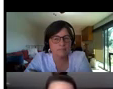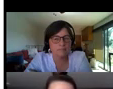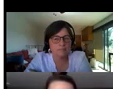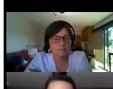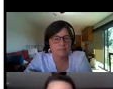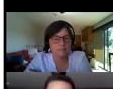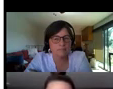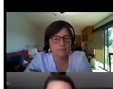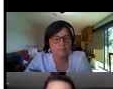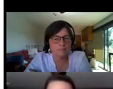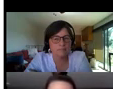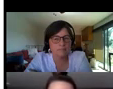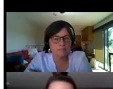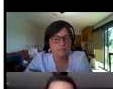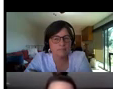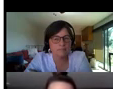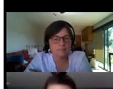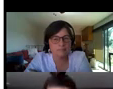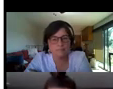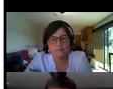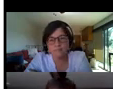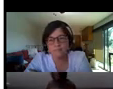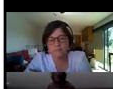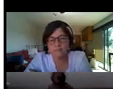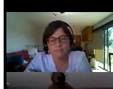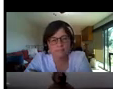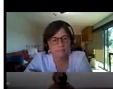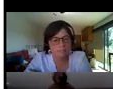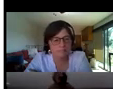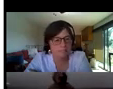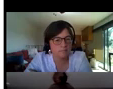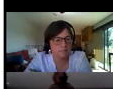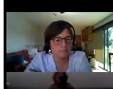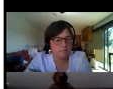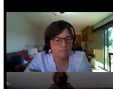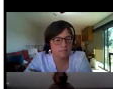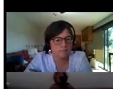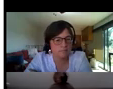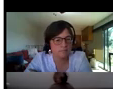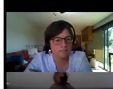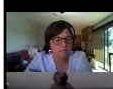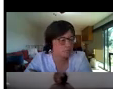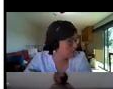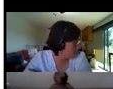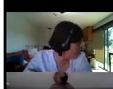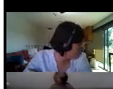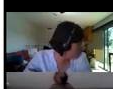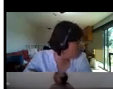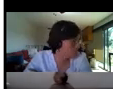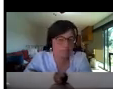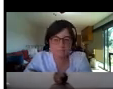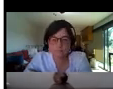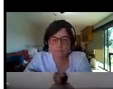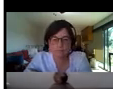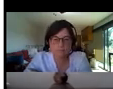them themselves. This was their social media. You also have the brown berets that participated in organizing one